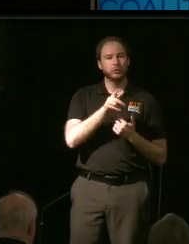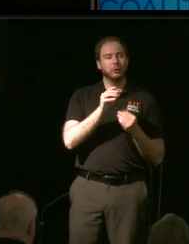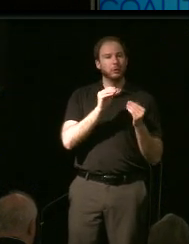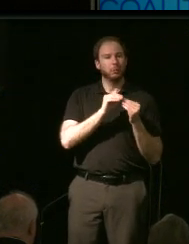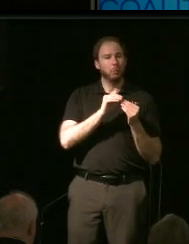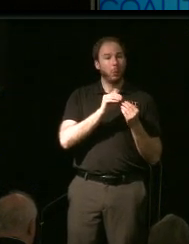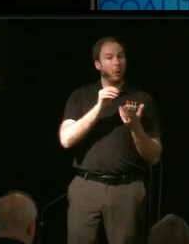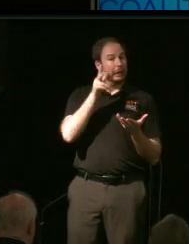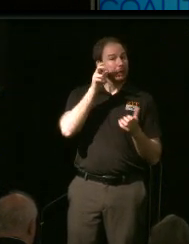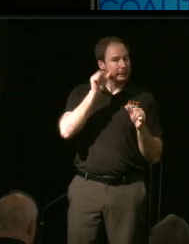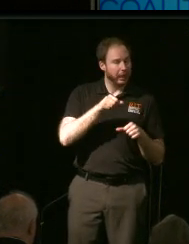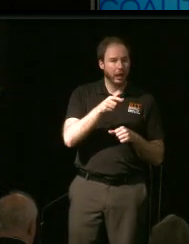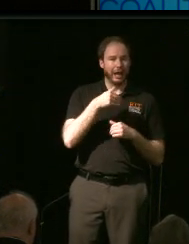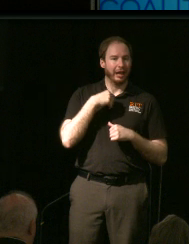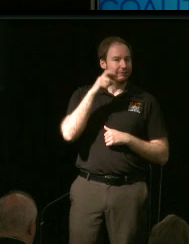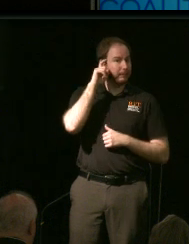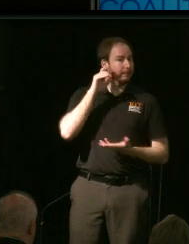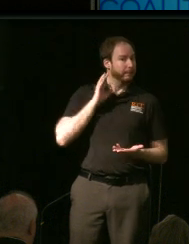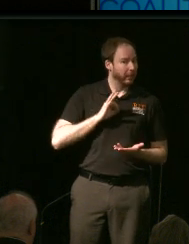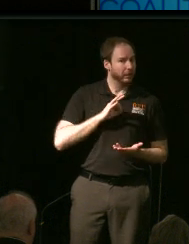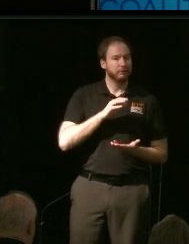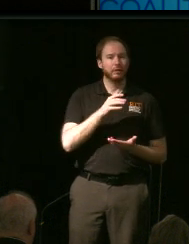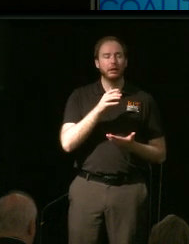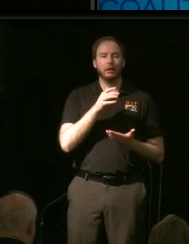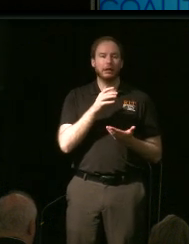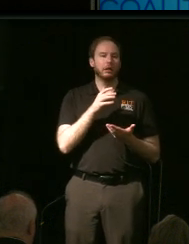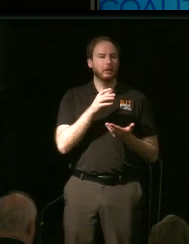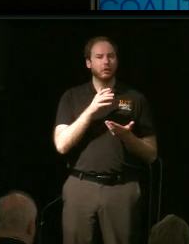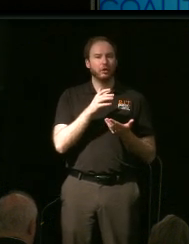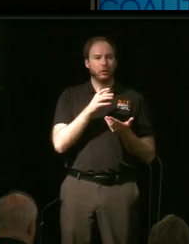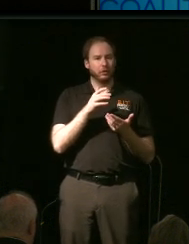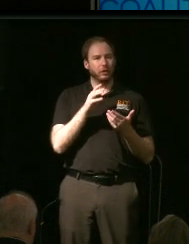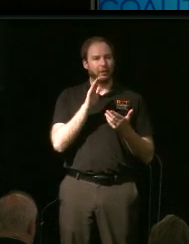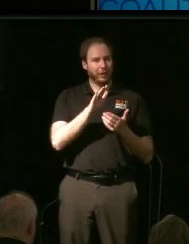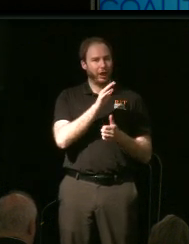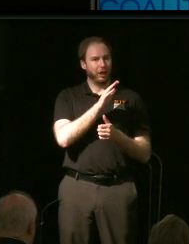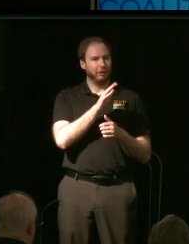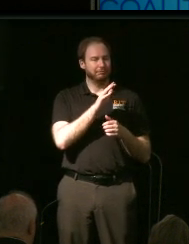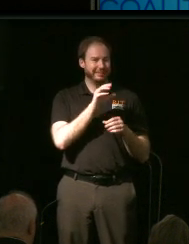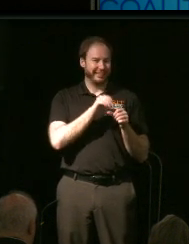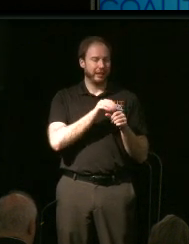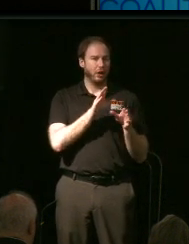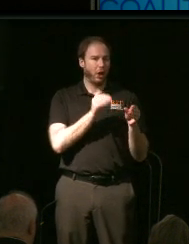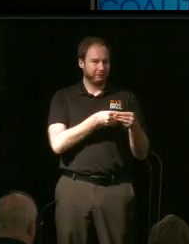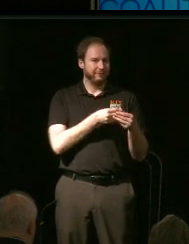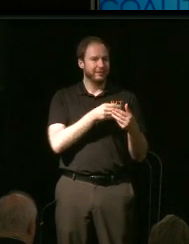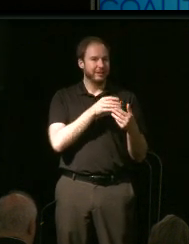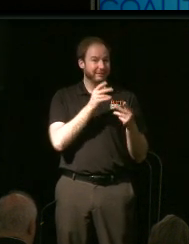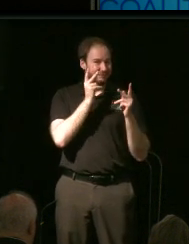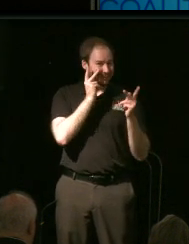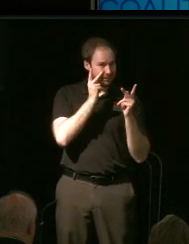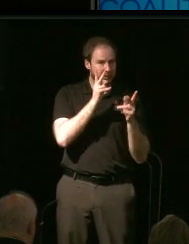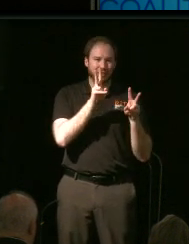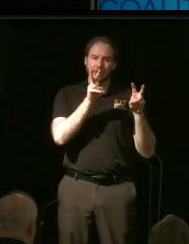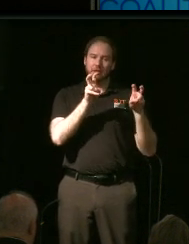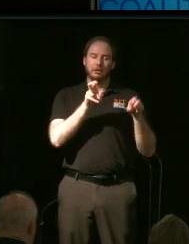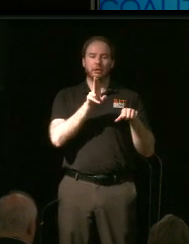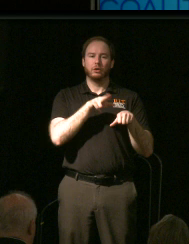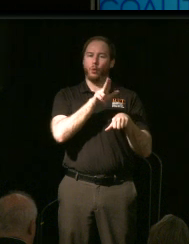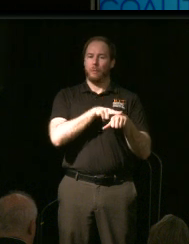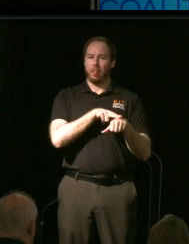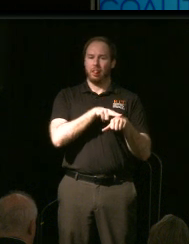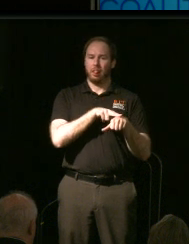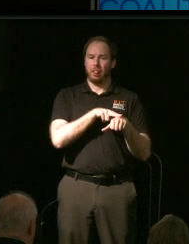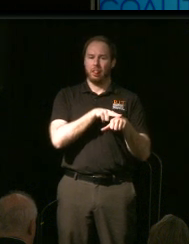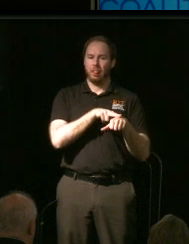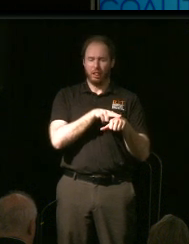hearing aids, they sort of walked on time, and their clinical vision is normal. So we have